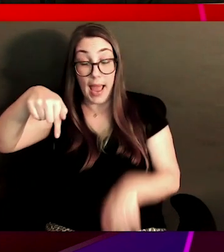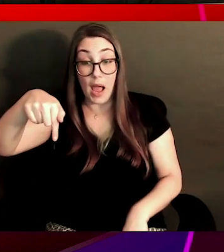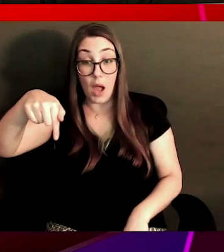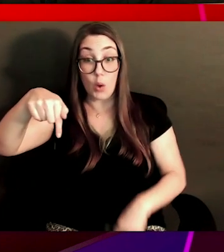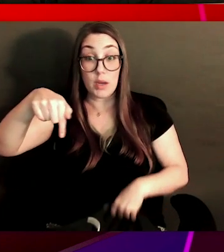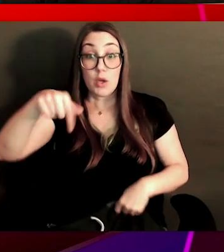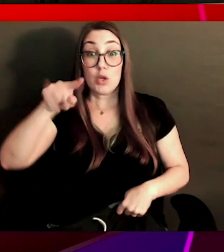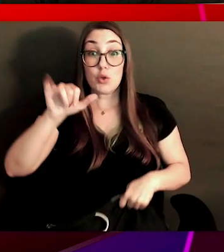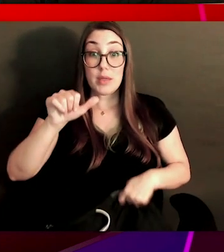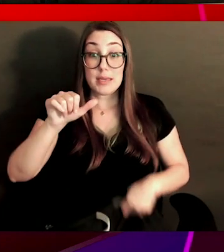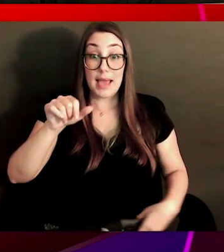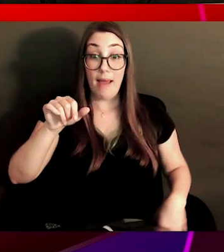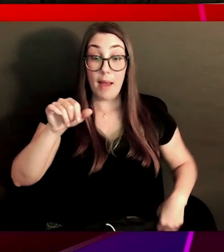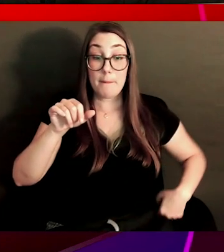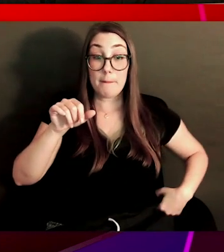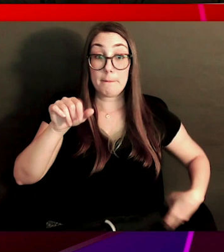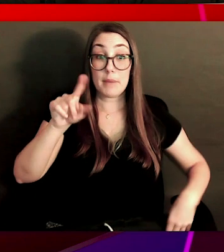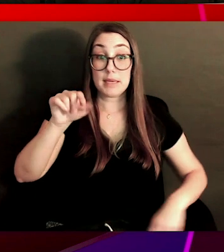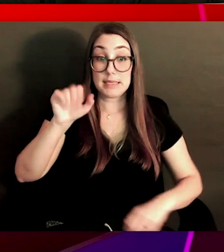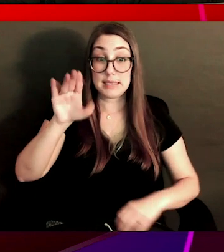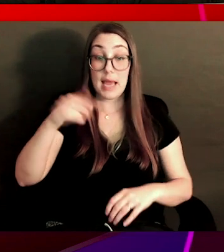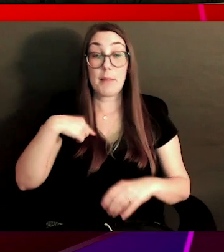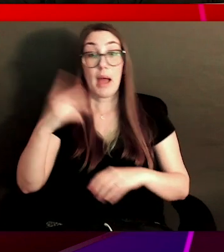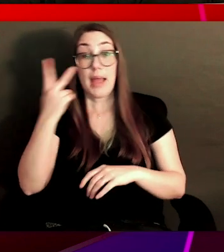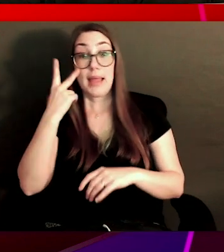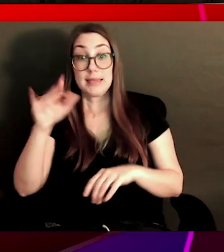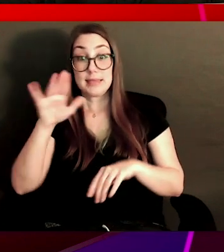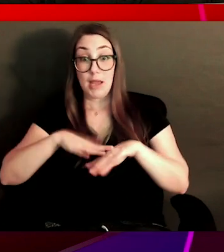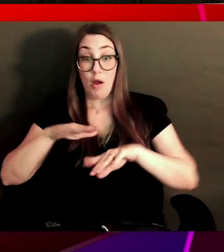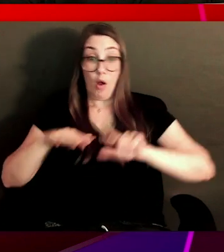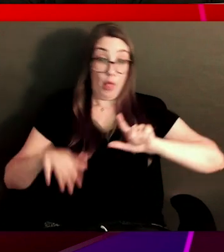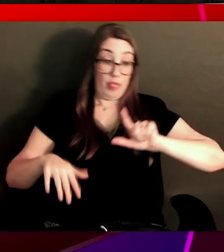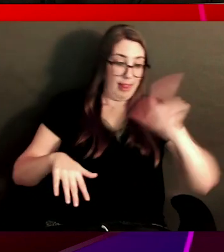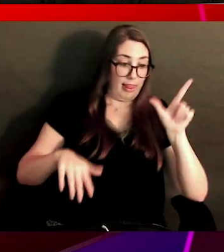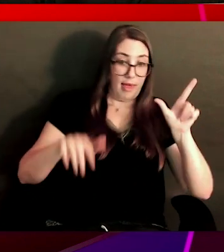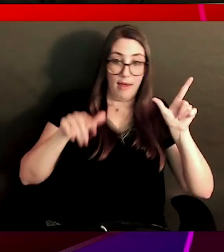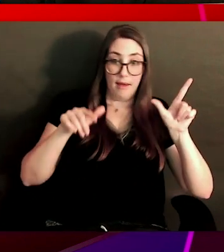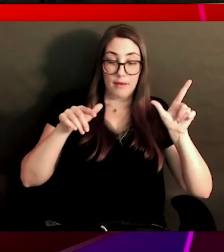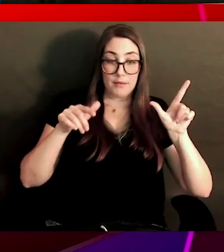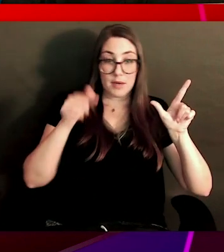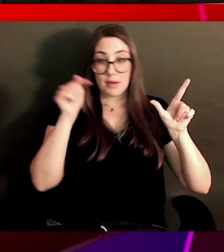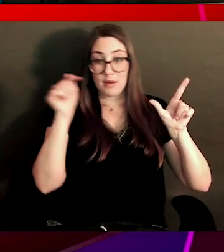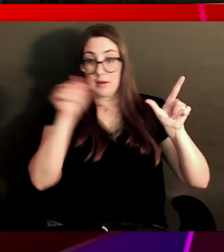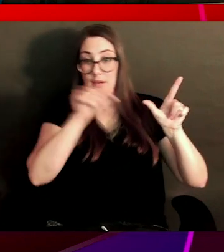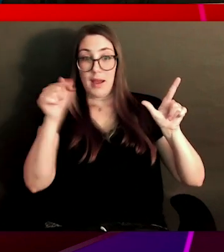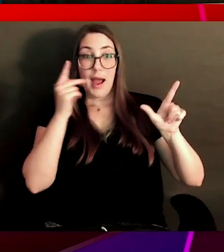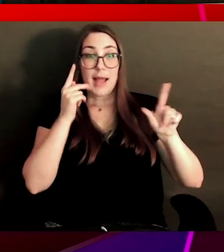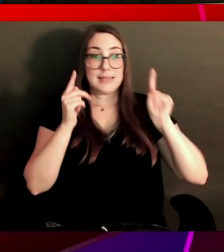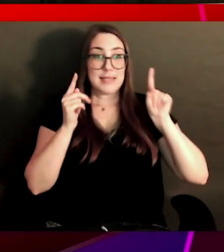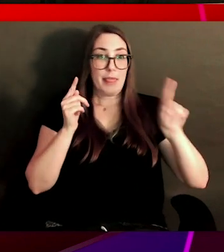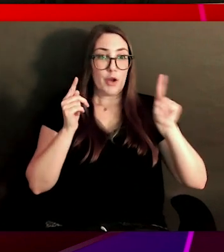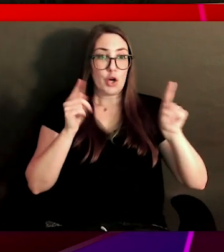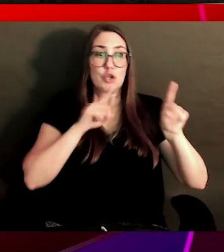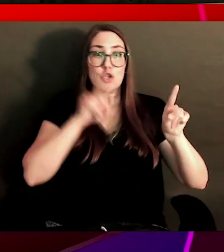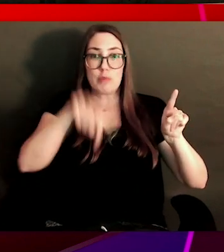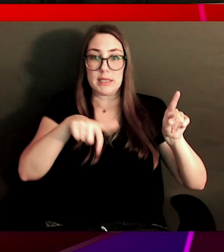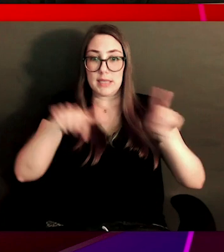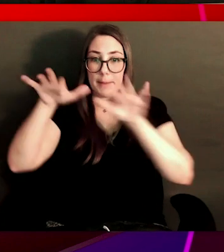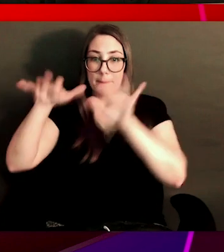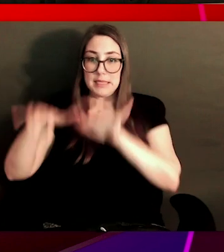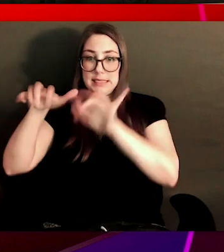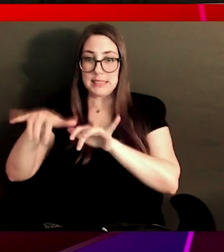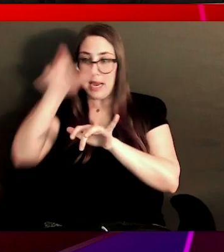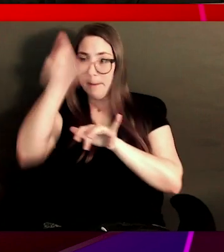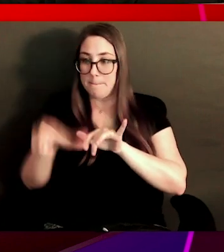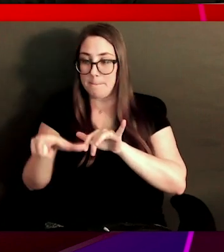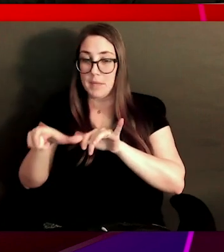here, I can actually go ahead and see on the left side of the screen that I can see the cursor in real time. So I can type, and I can make it